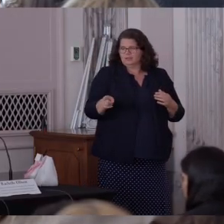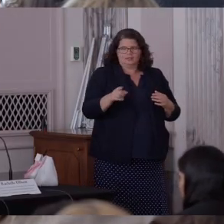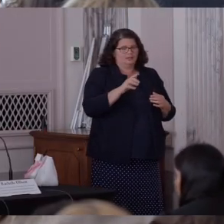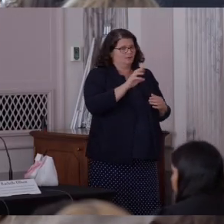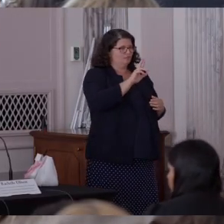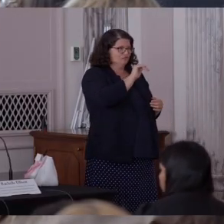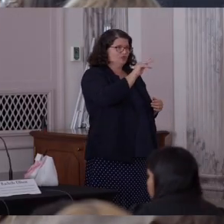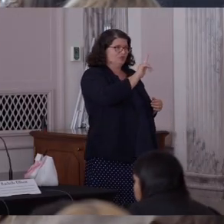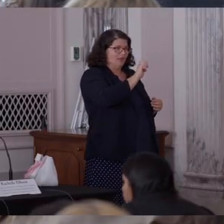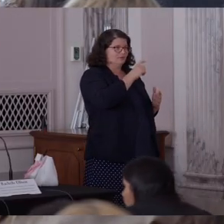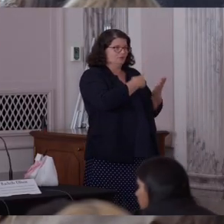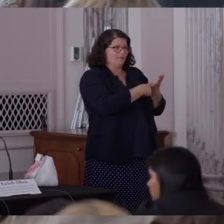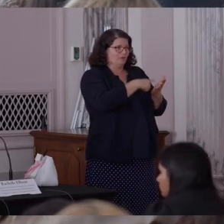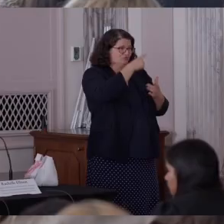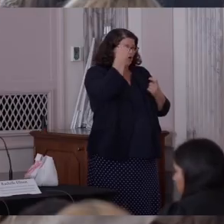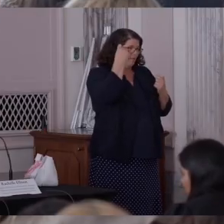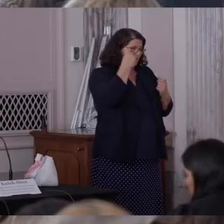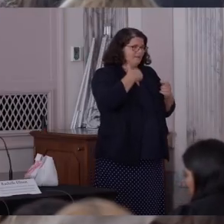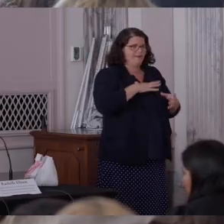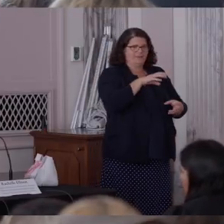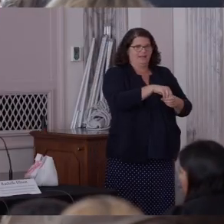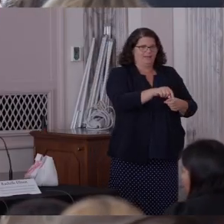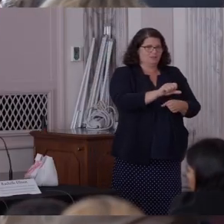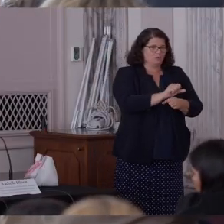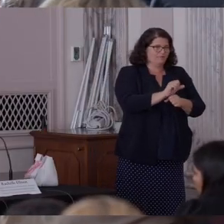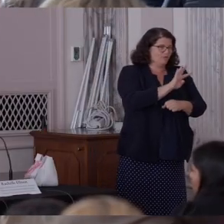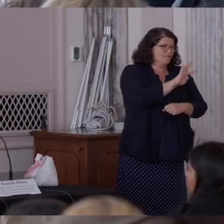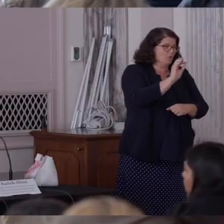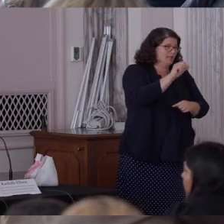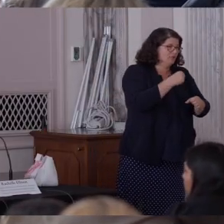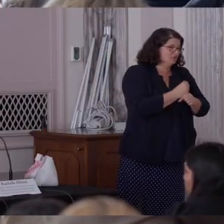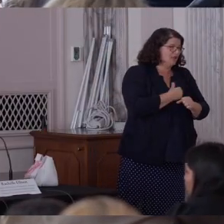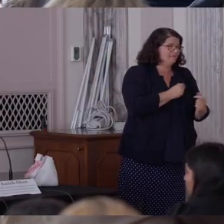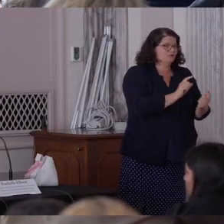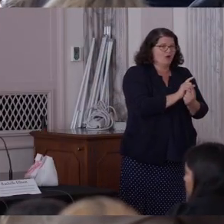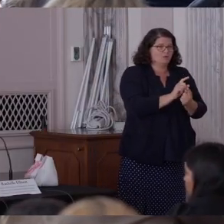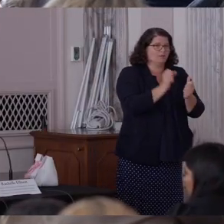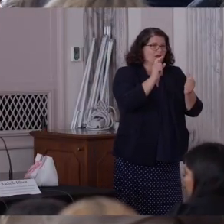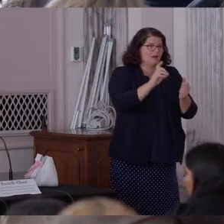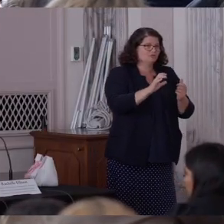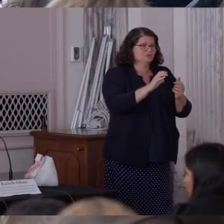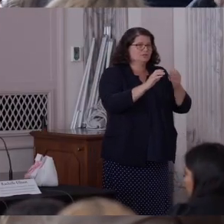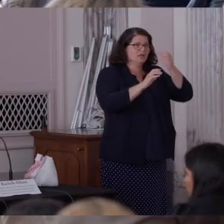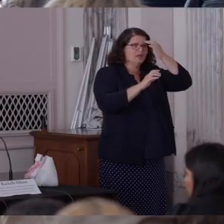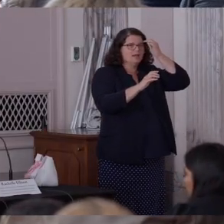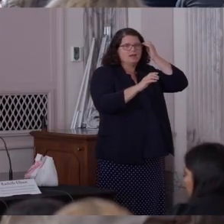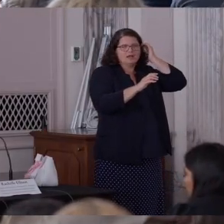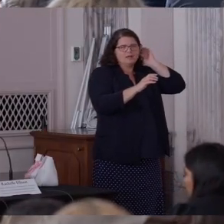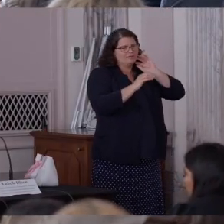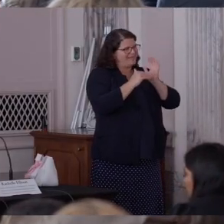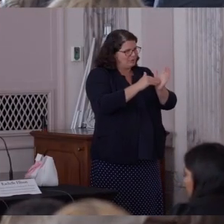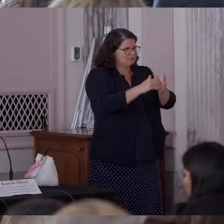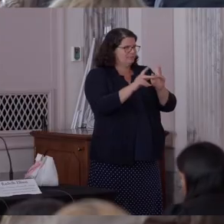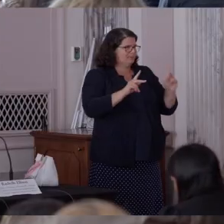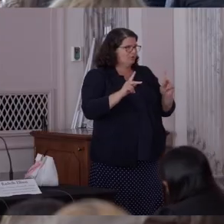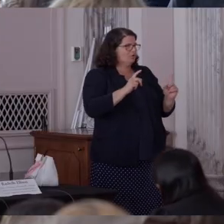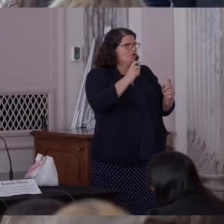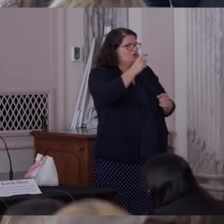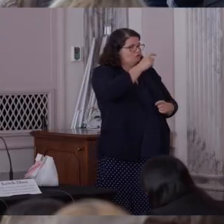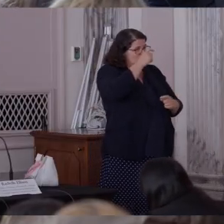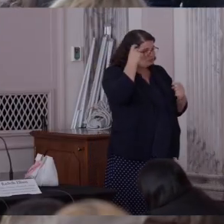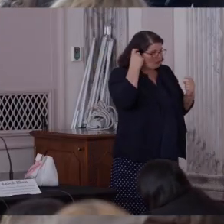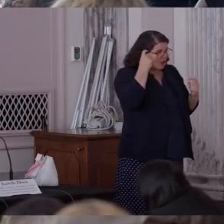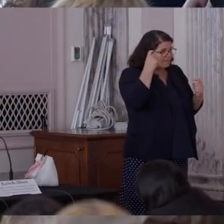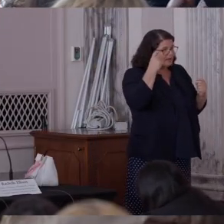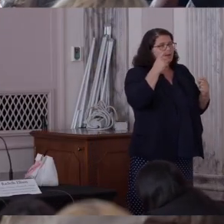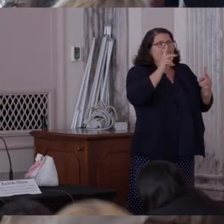40 years. I've talked to hundreds, maybe thousands of people. Trauma before they become homeless. Homelessness is inherently trauma. That